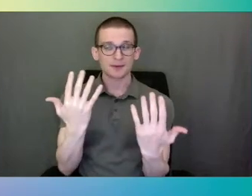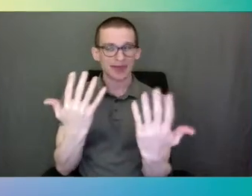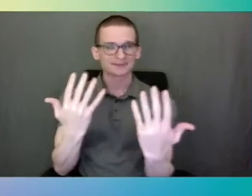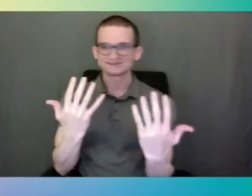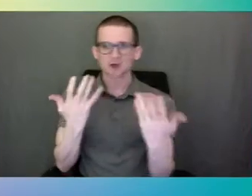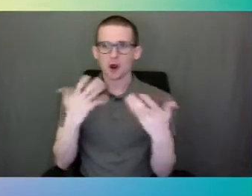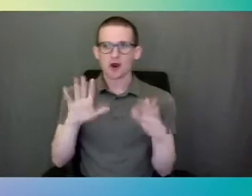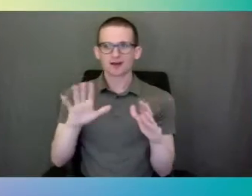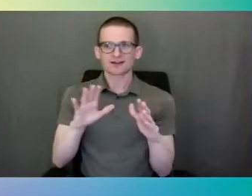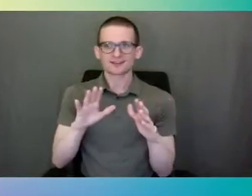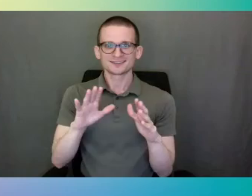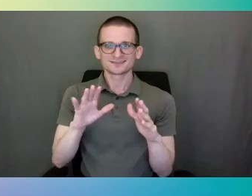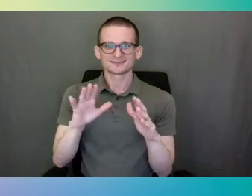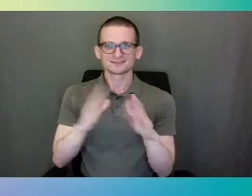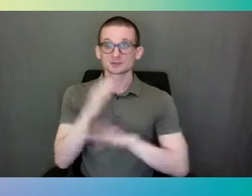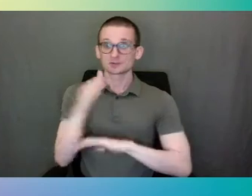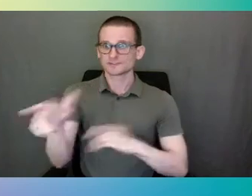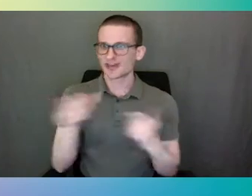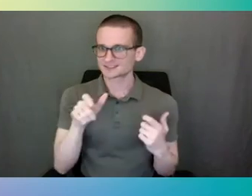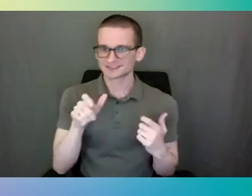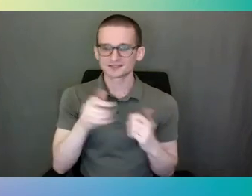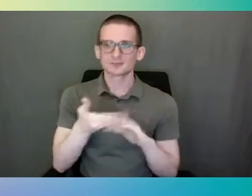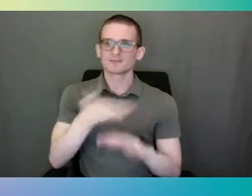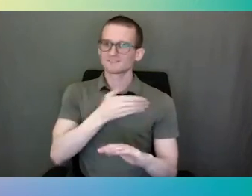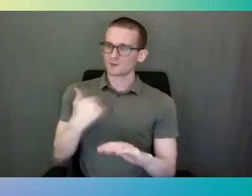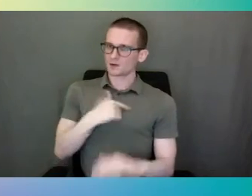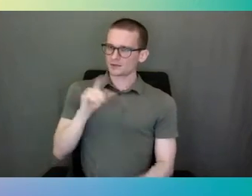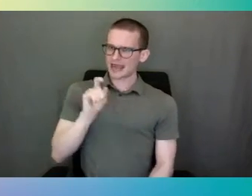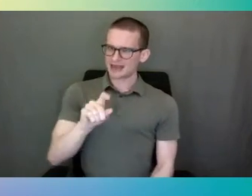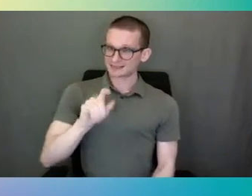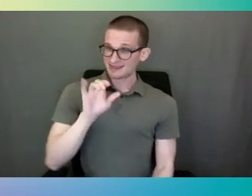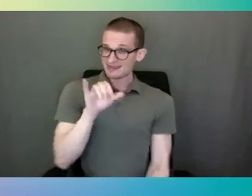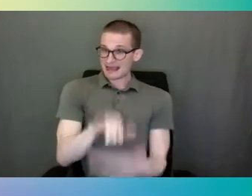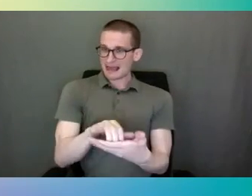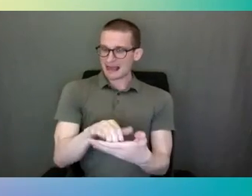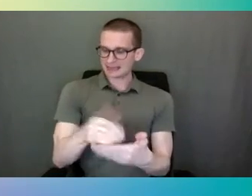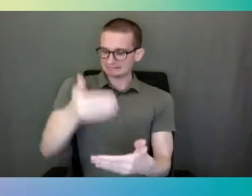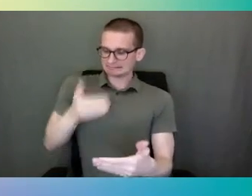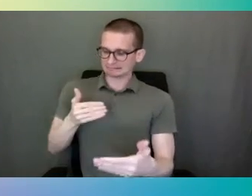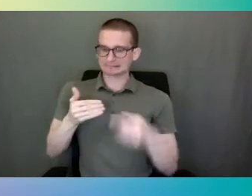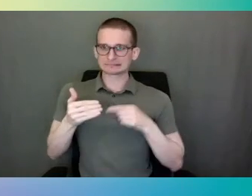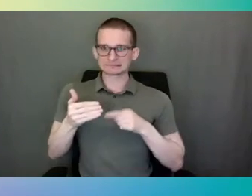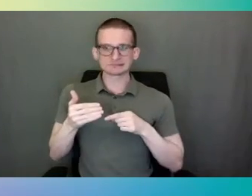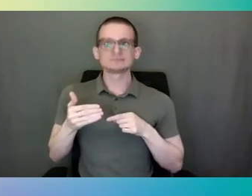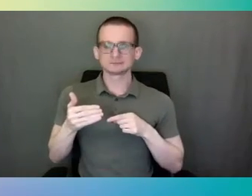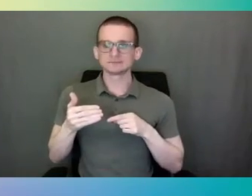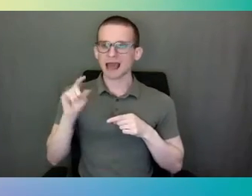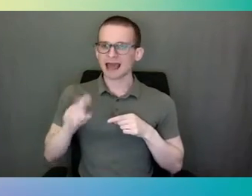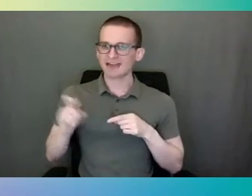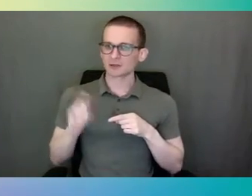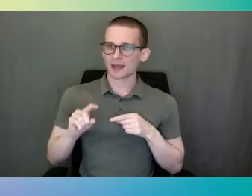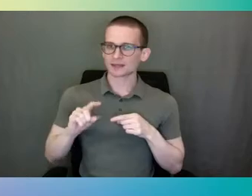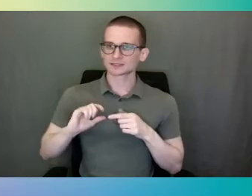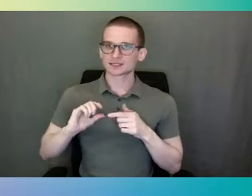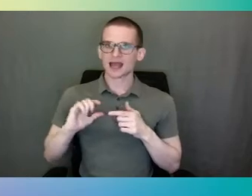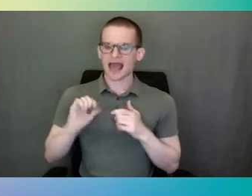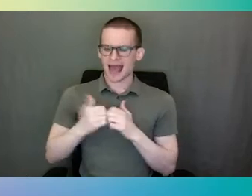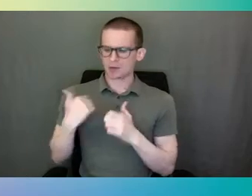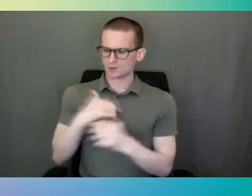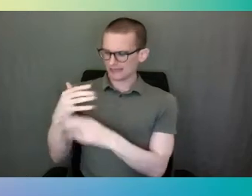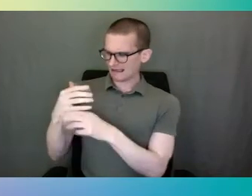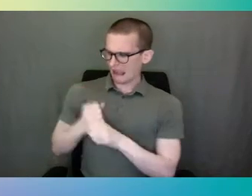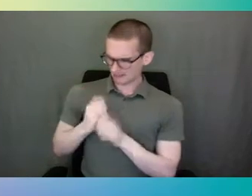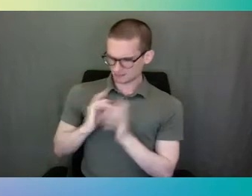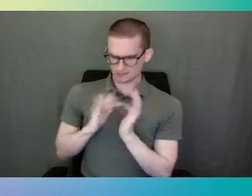right now, because before we ask how we view our Bible, we might be jumping ahead of ourselves. We need to ask how we got the Bible in the first